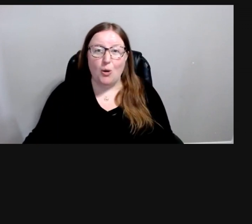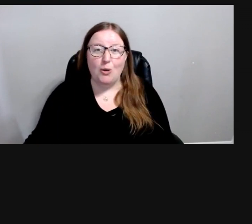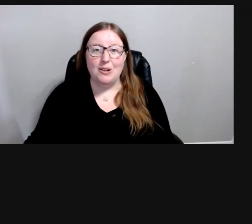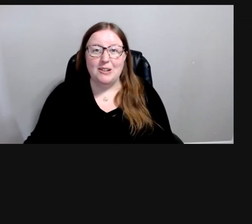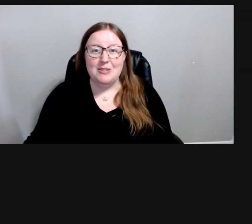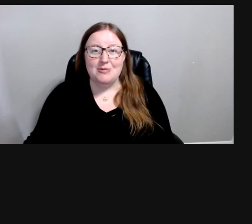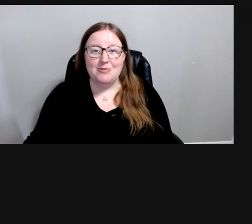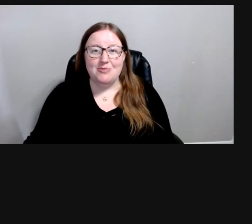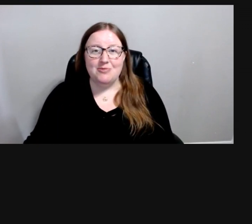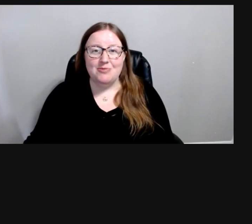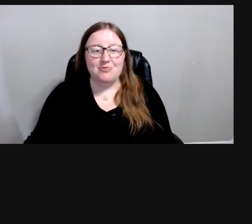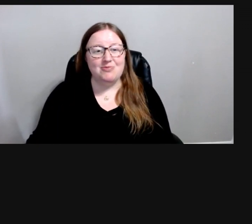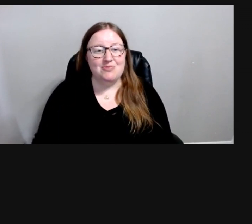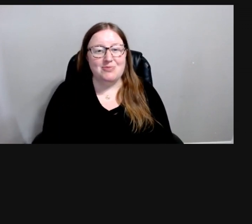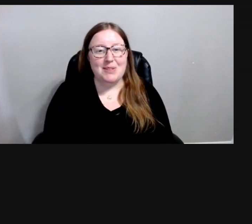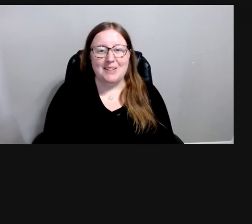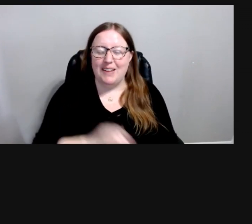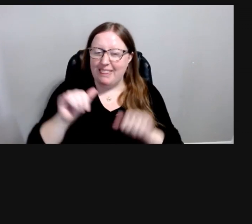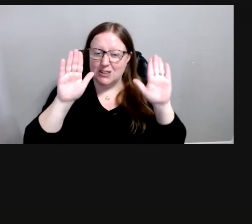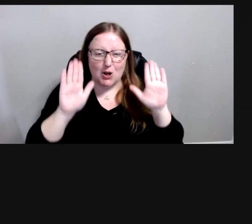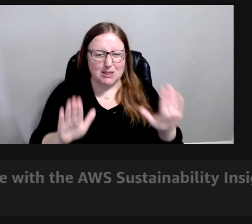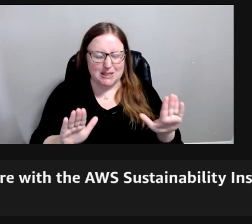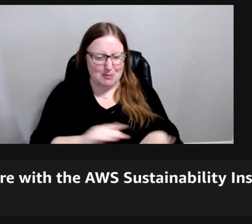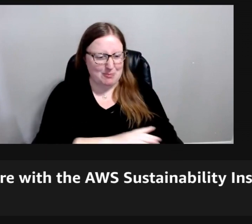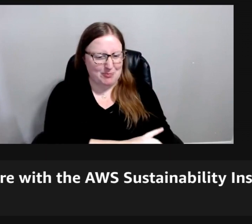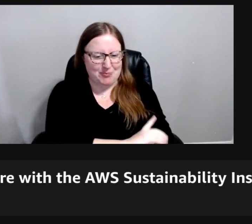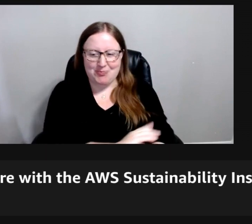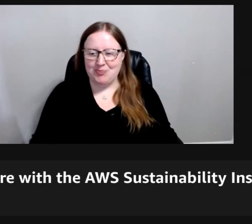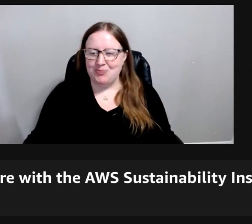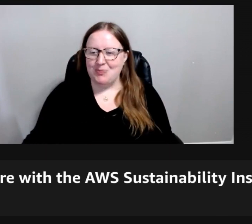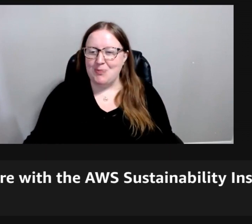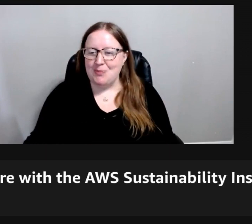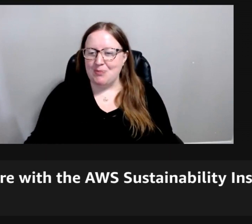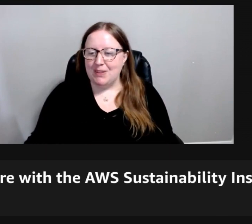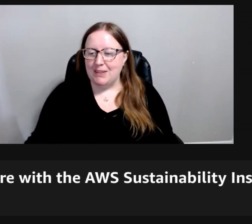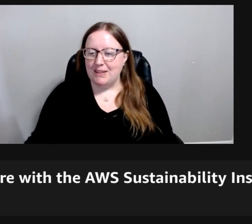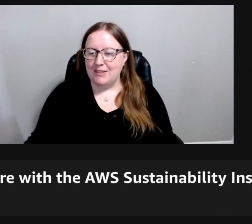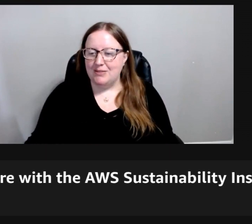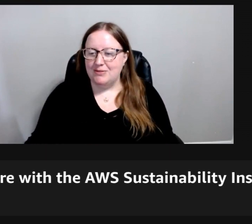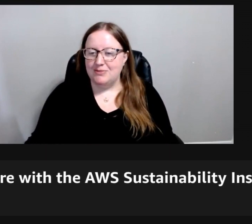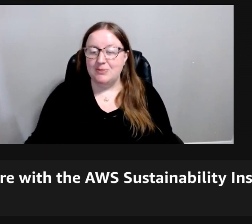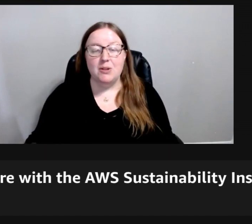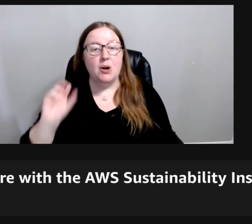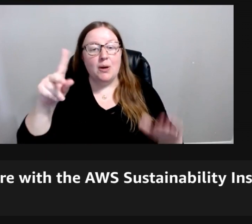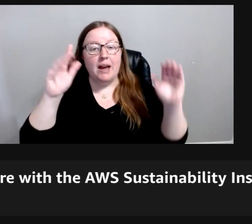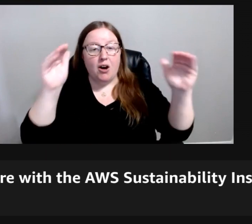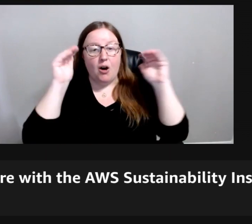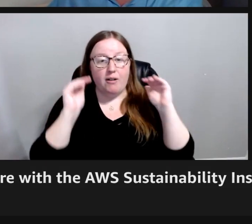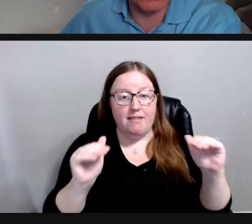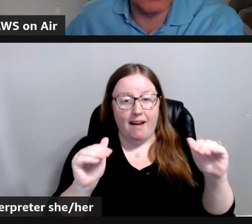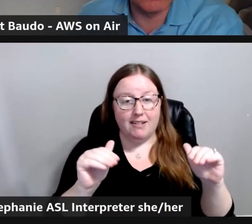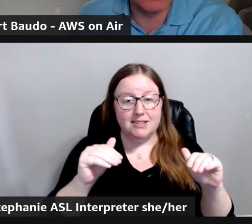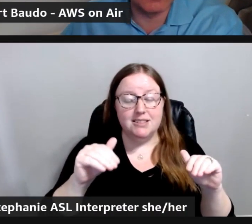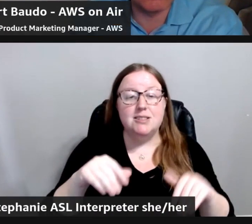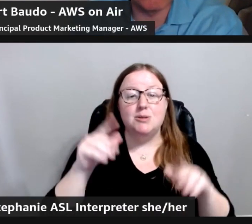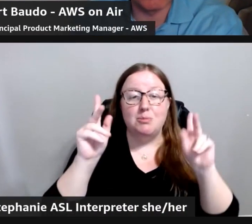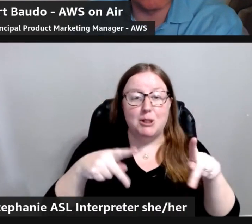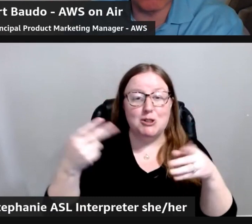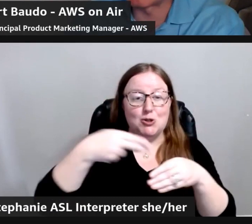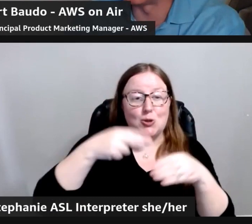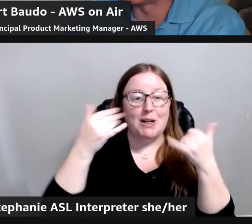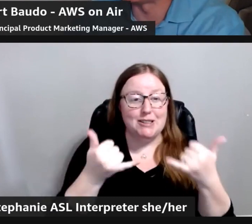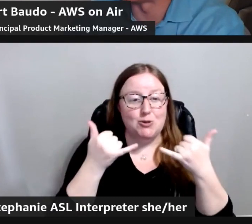too. That's awesome. All right, let's move to our next guest that's joining us here today. So